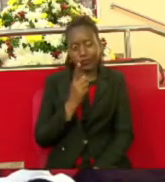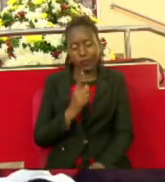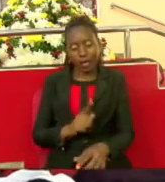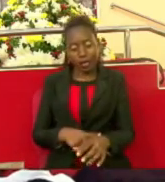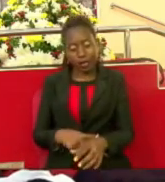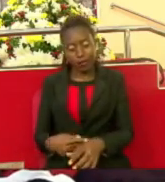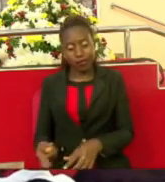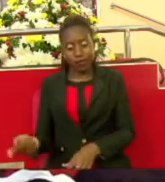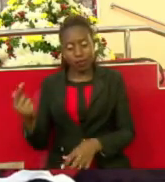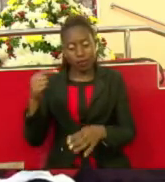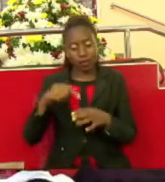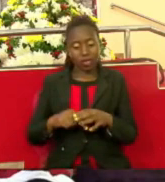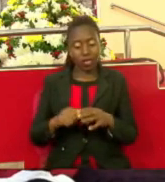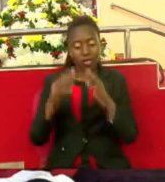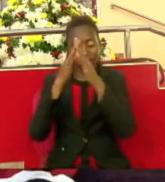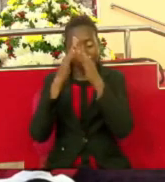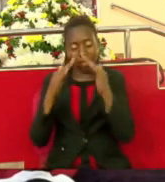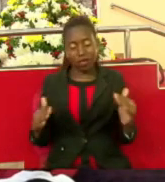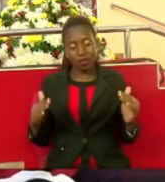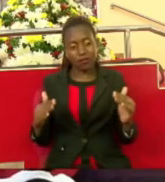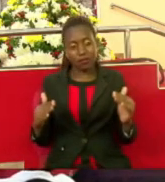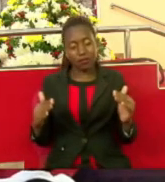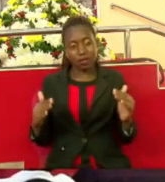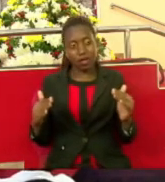is pandemonium.